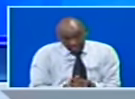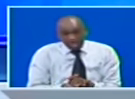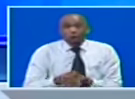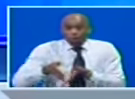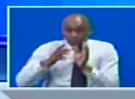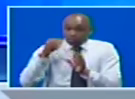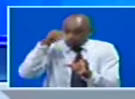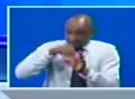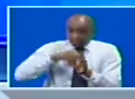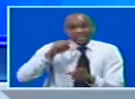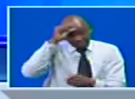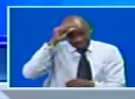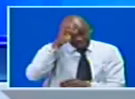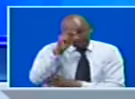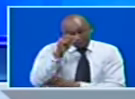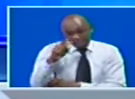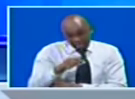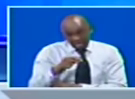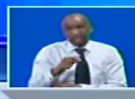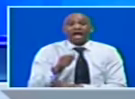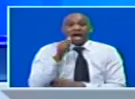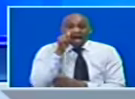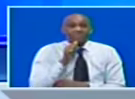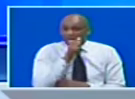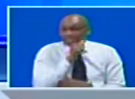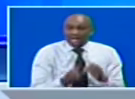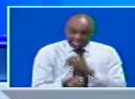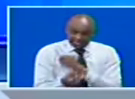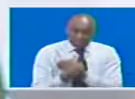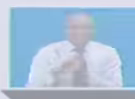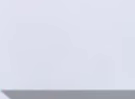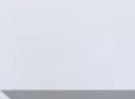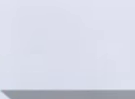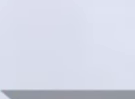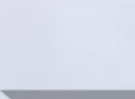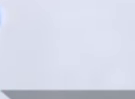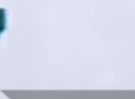to invest in government bonds. Abia Gina has more.